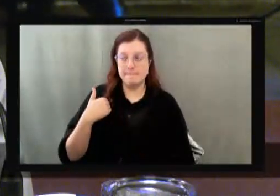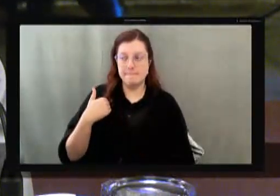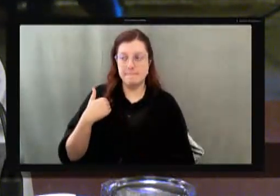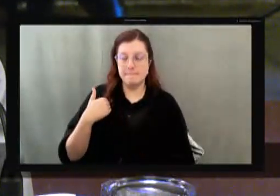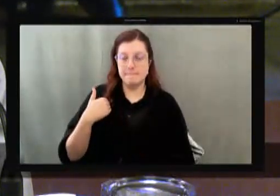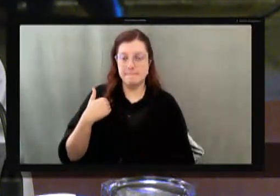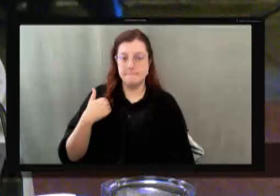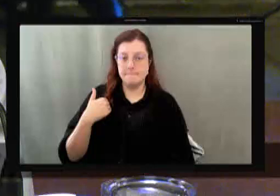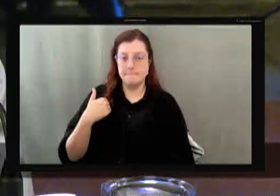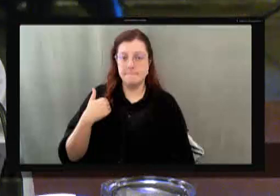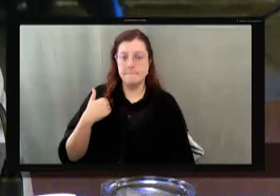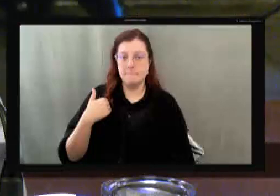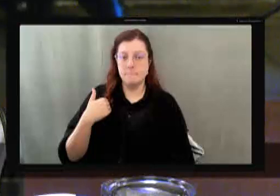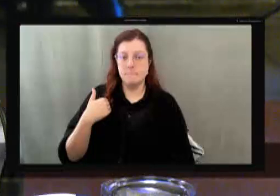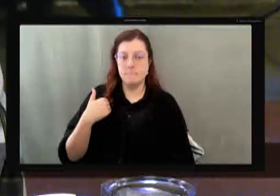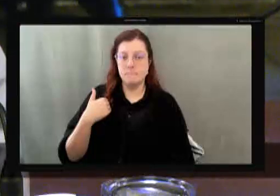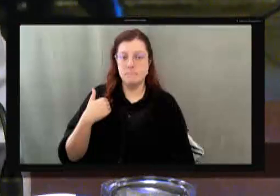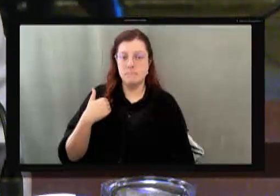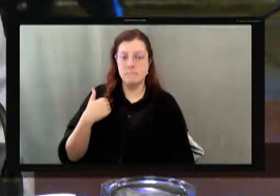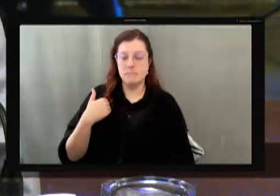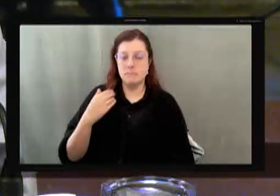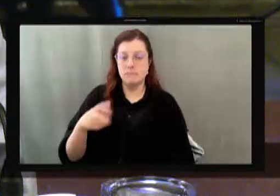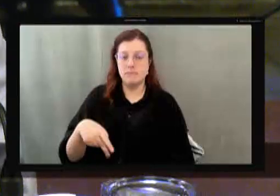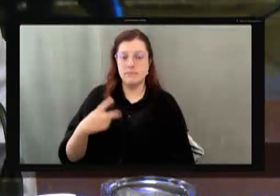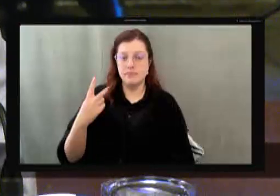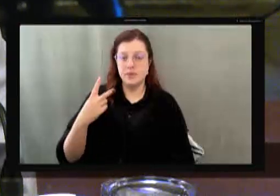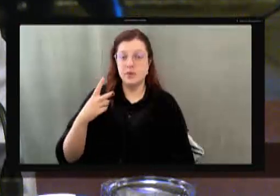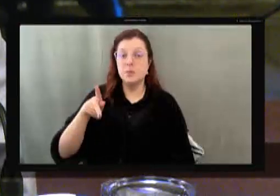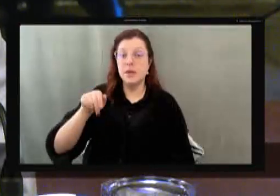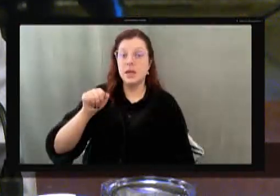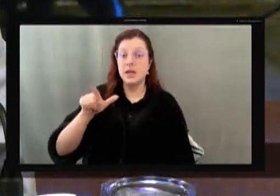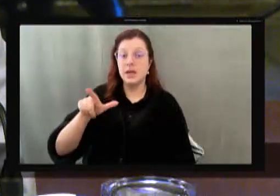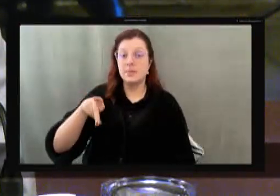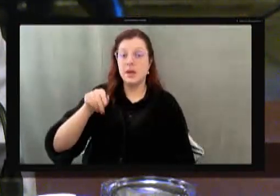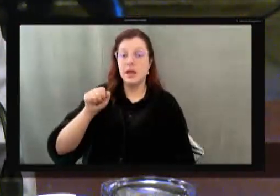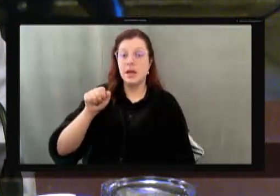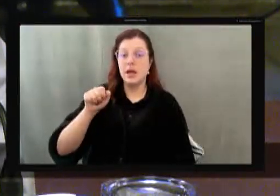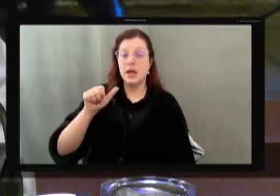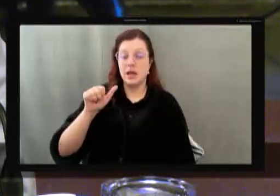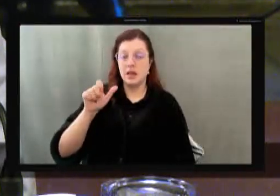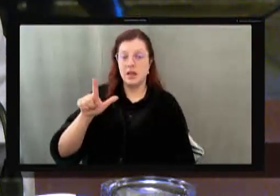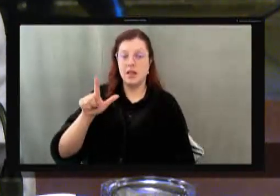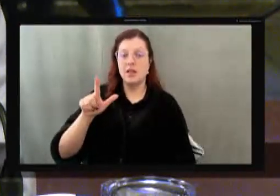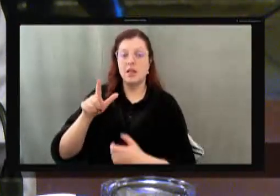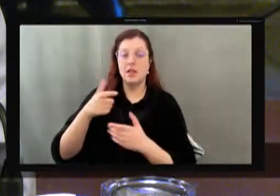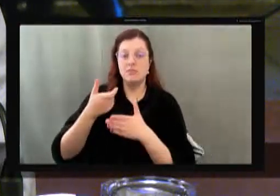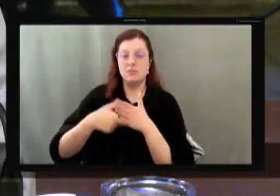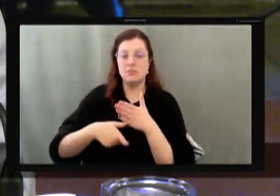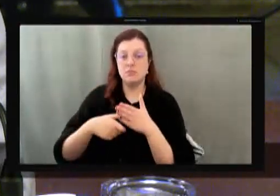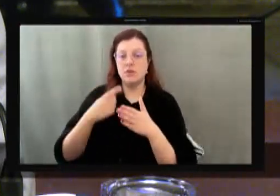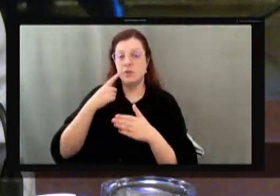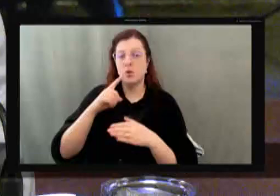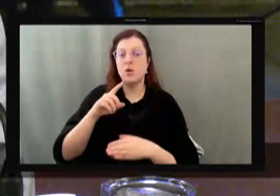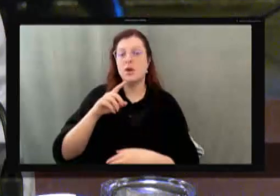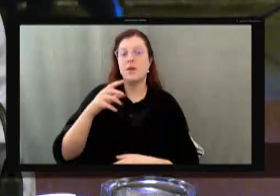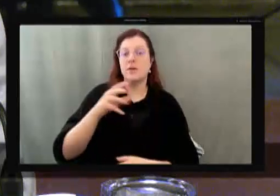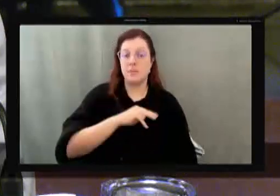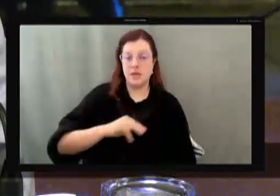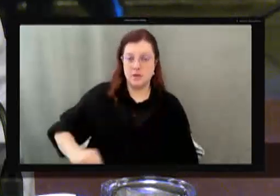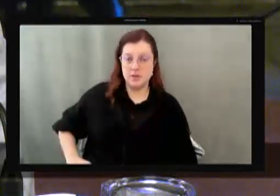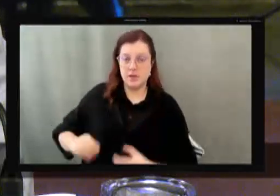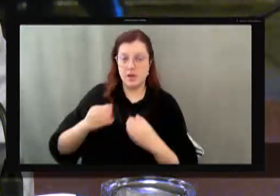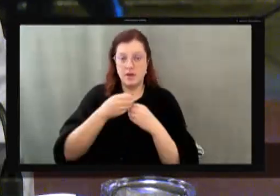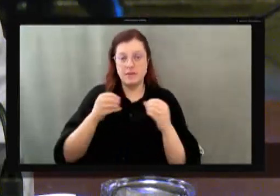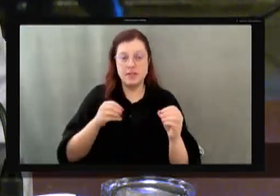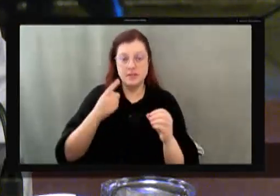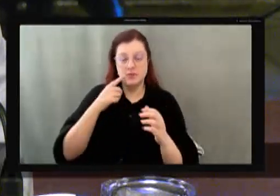There are two PayPal charges for this week. One was the mayor's office for catering. There